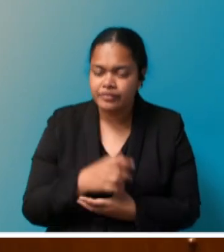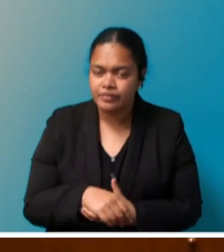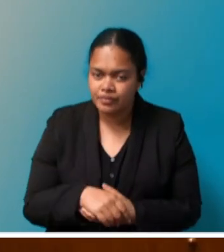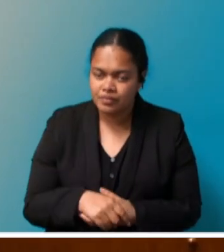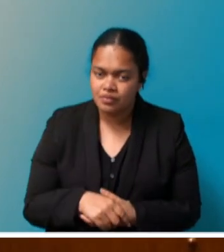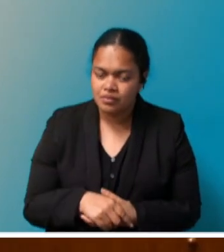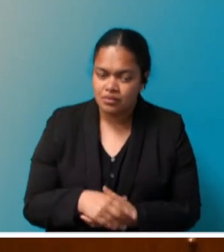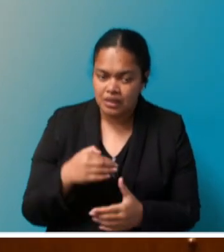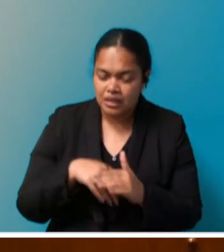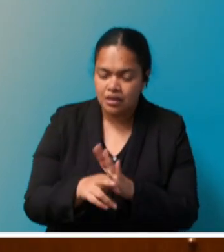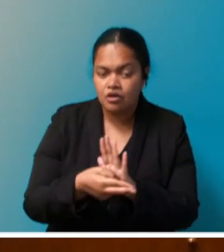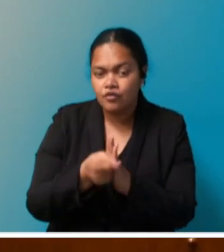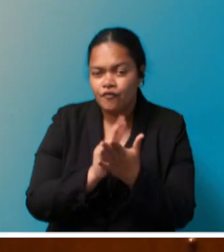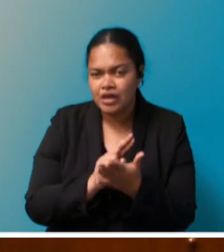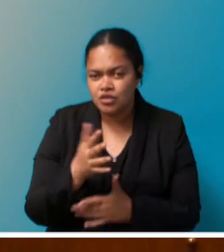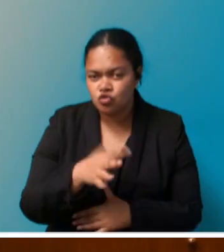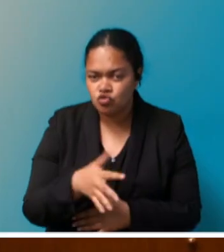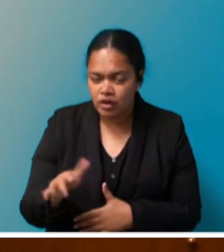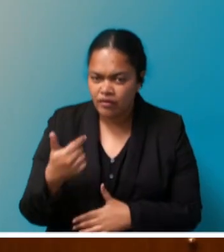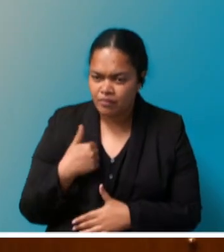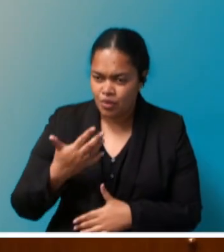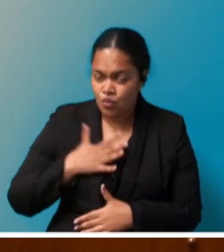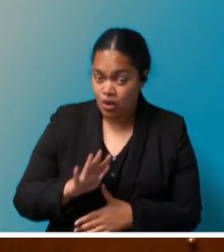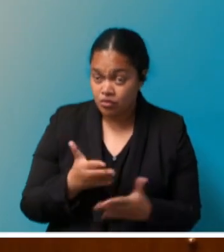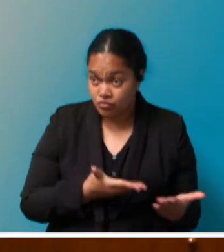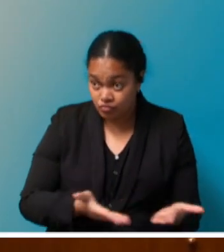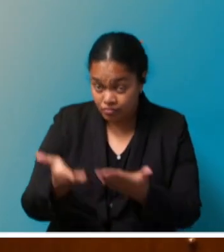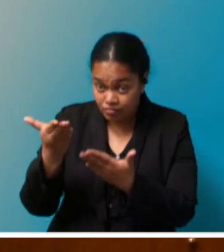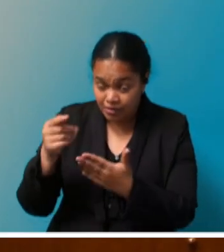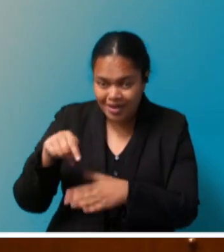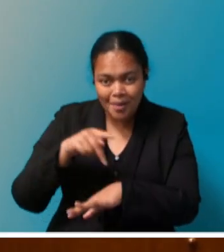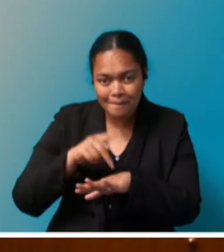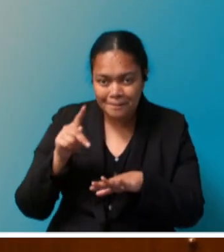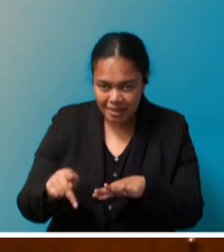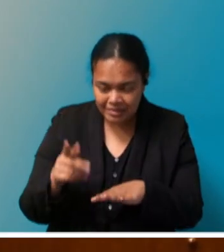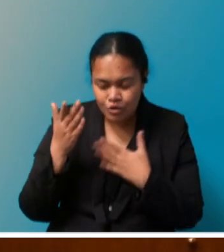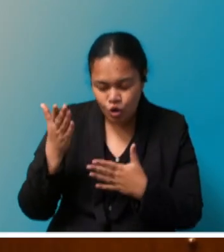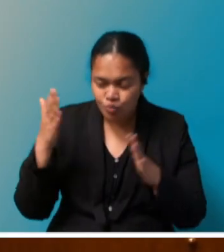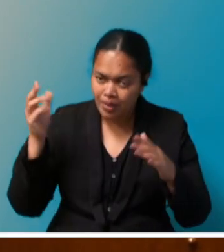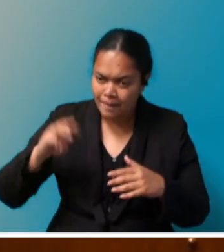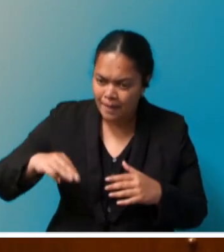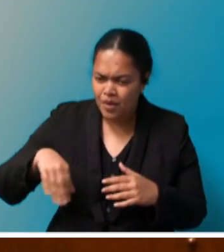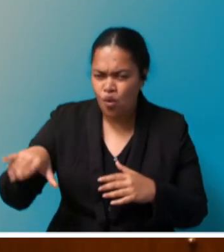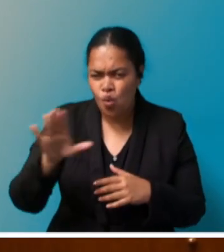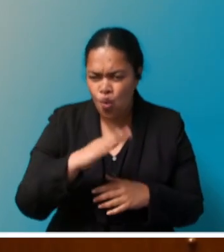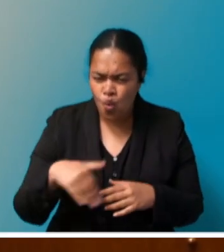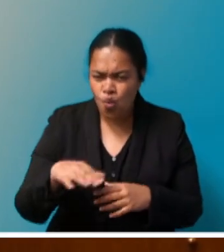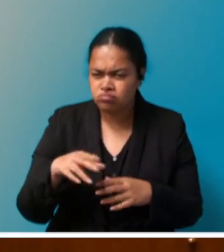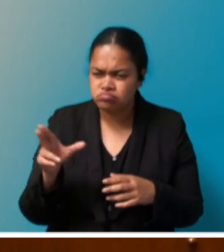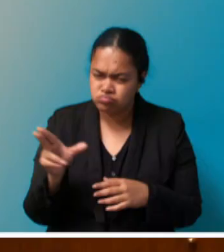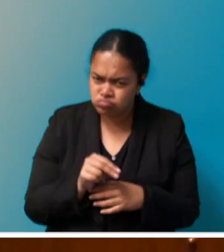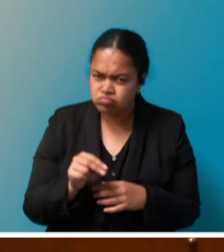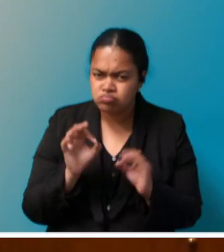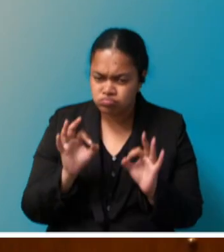the revised draft. I wish to reassure this August House and the honourable member that all necessary due processes